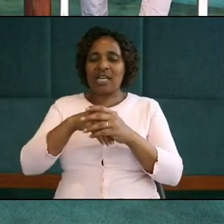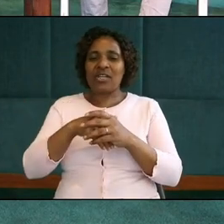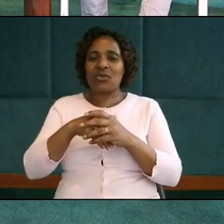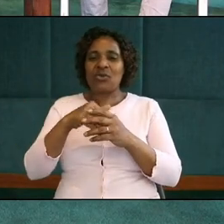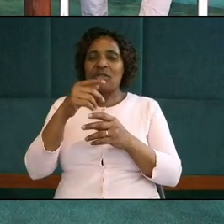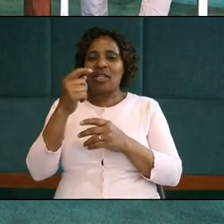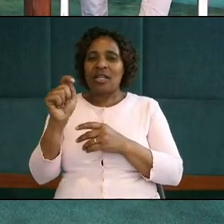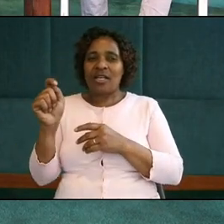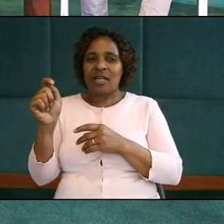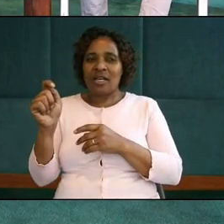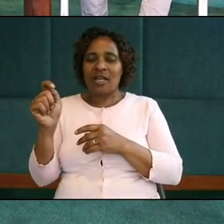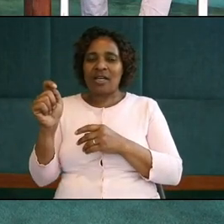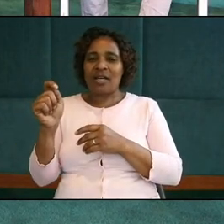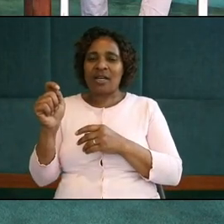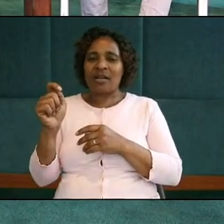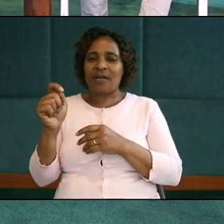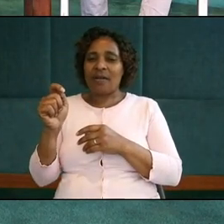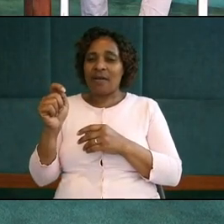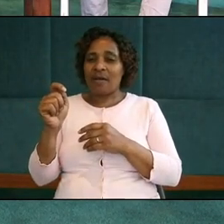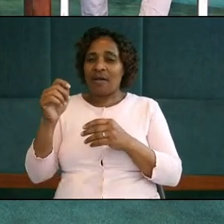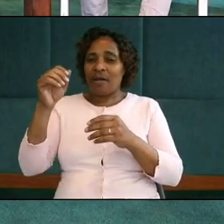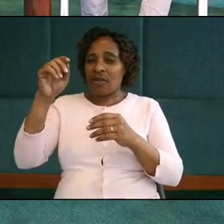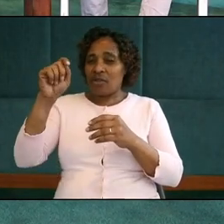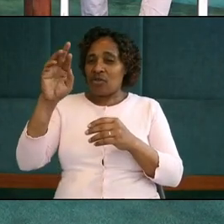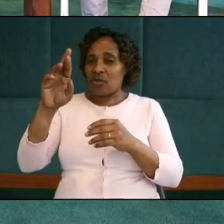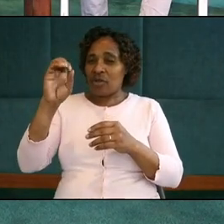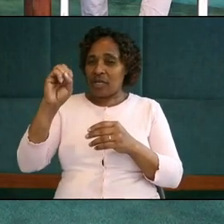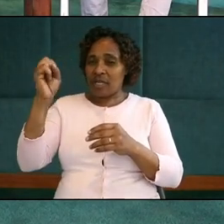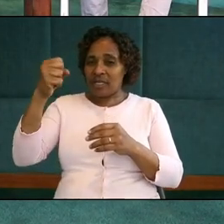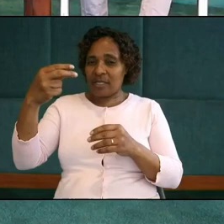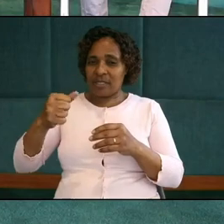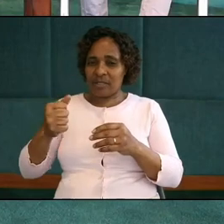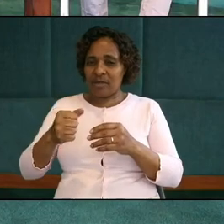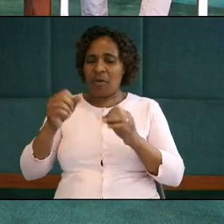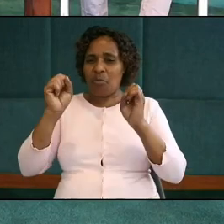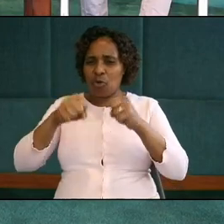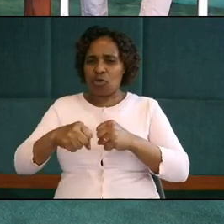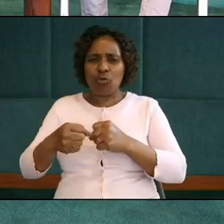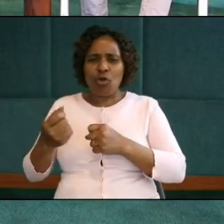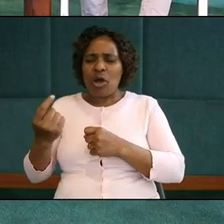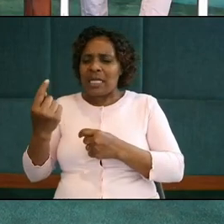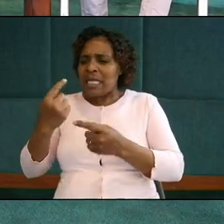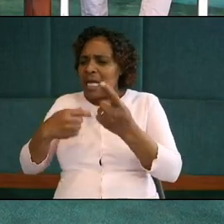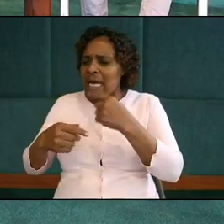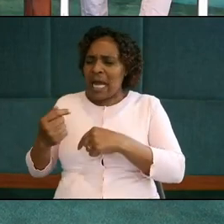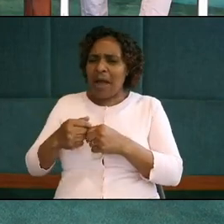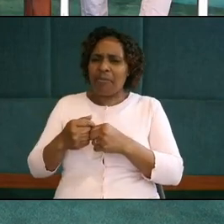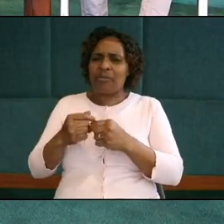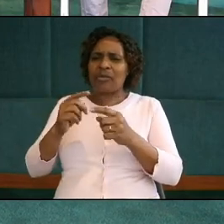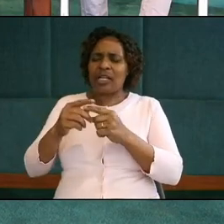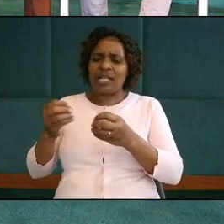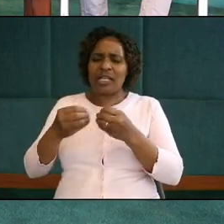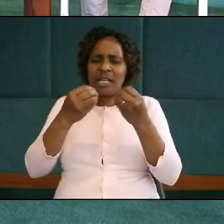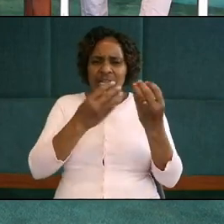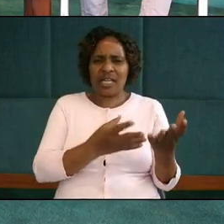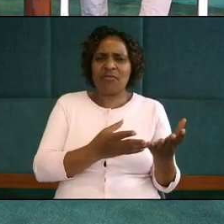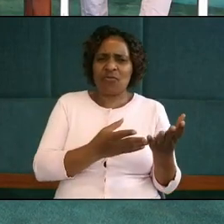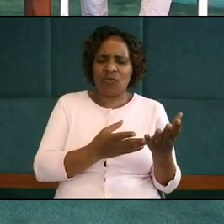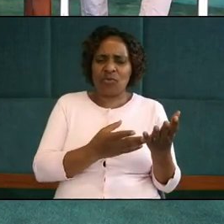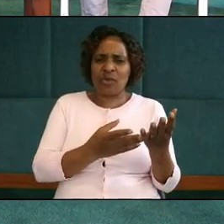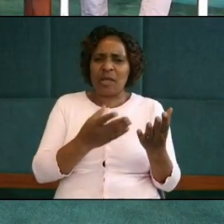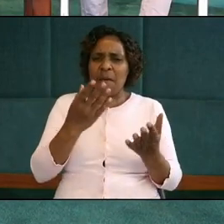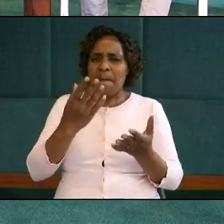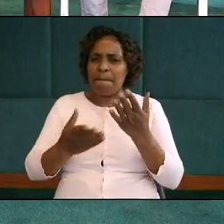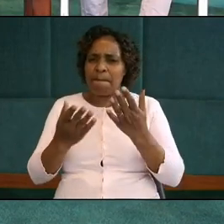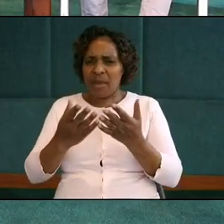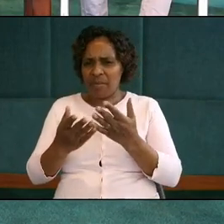looking into the the chest, you know, and you, I think you dramatized it very well, you know, the chest comes and they peep. Maybe